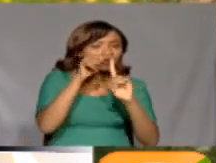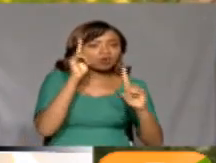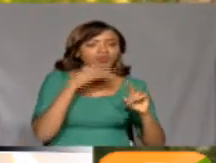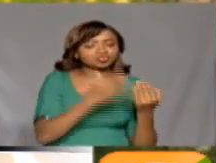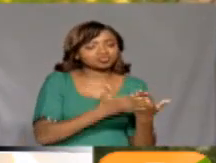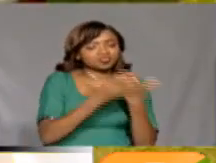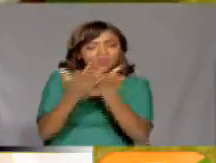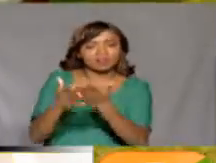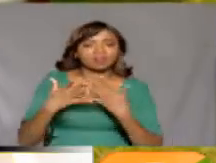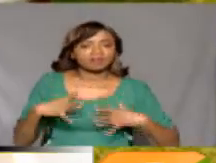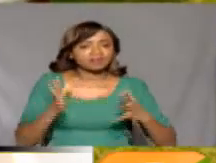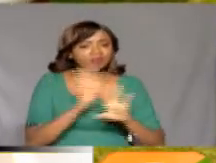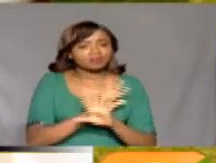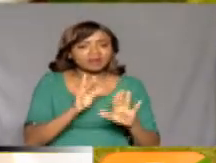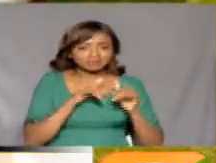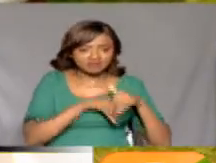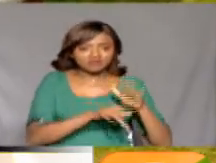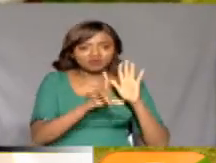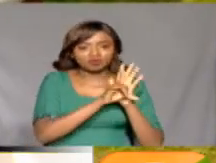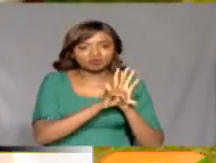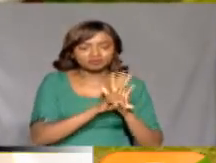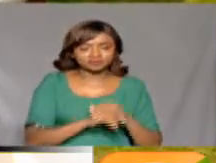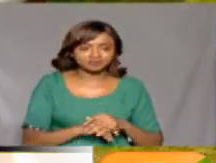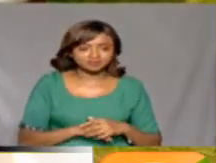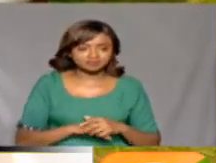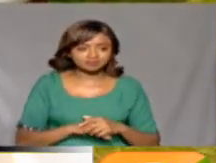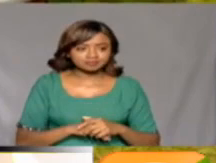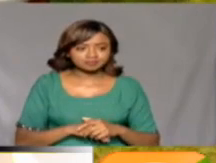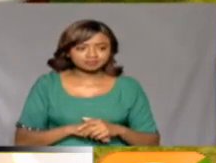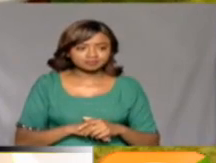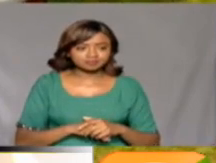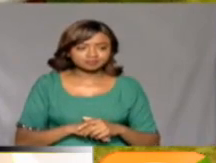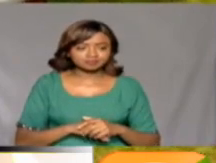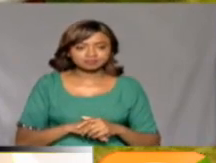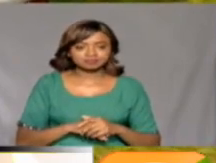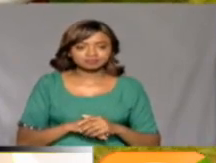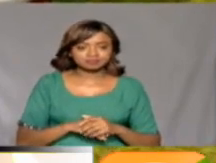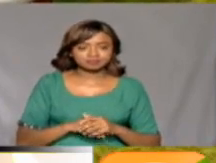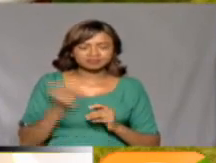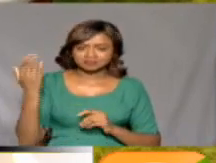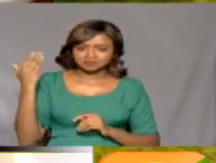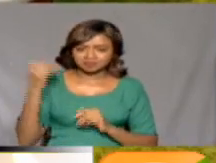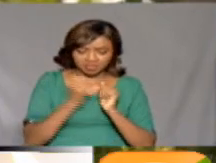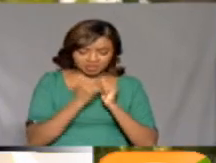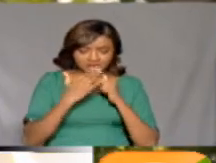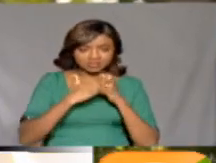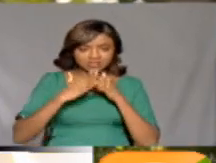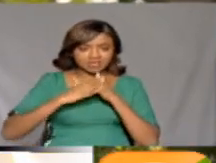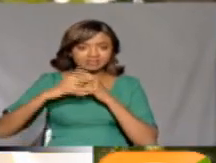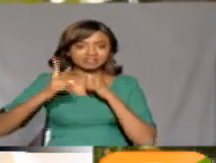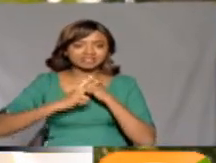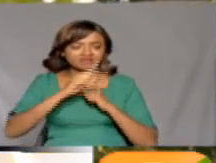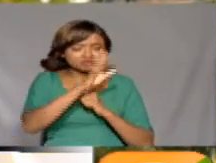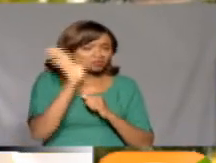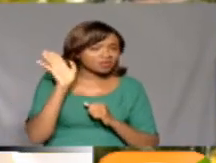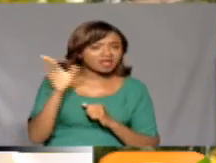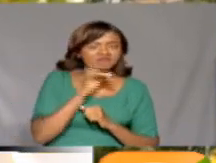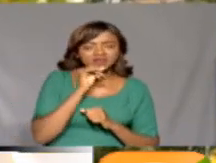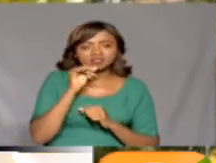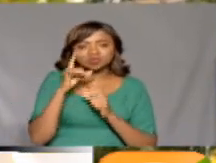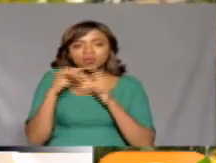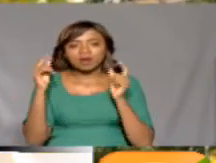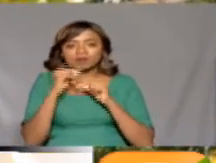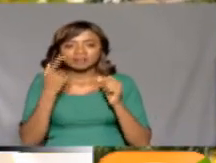people within the law. After 1997, and by then we can assume you were quite an insider in KANU, you begin to hear of talk of a